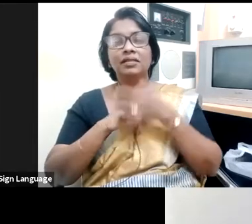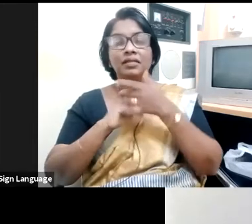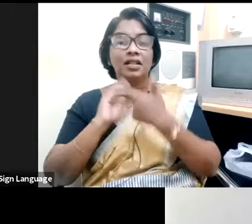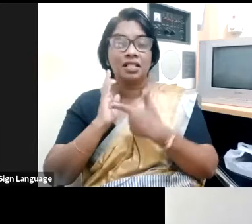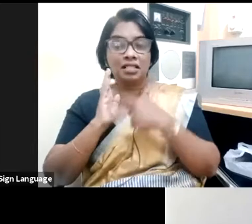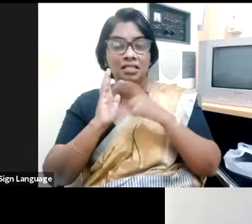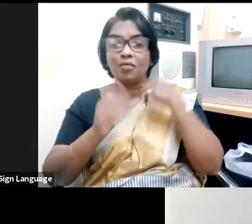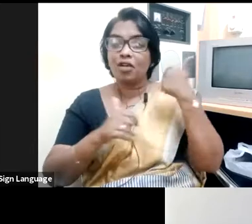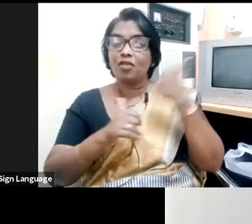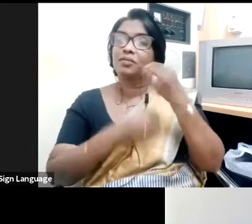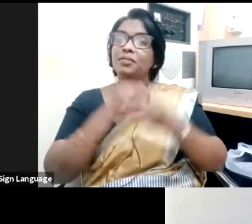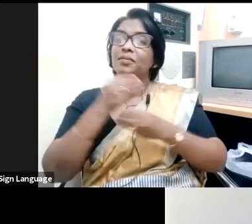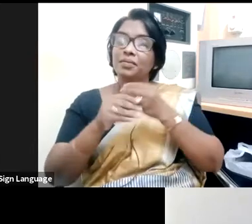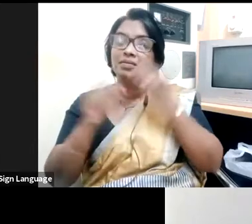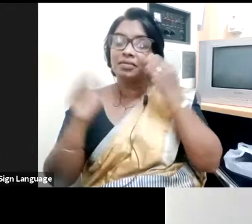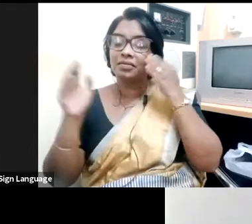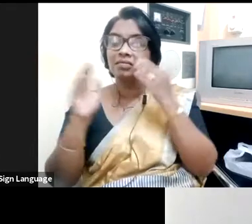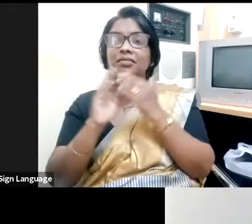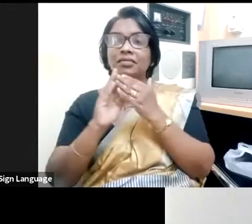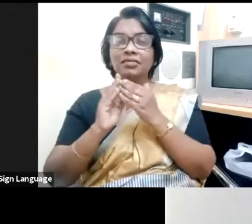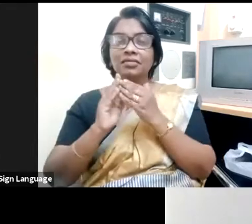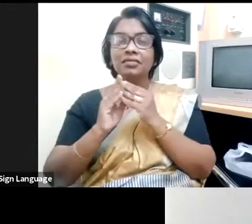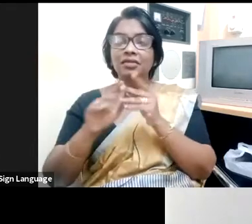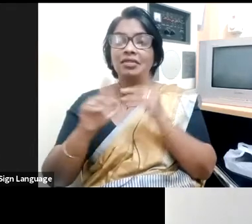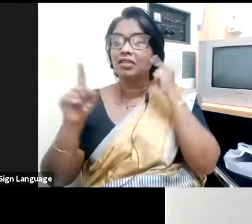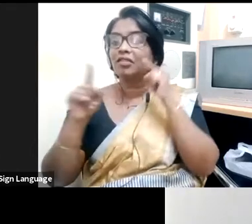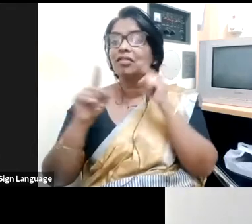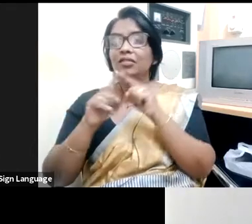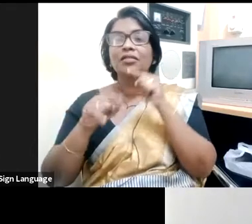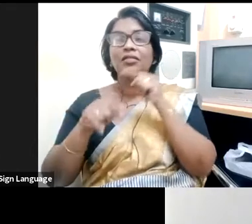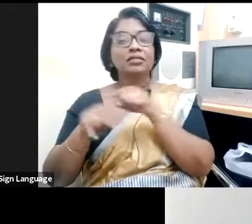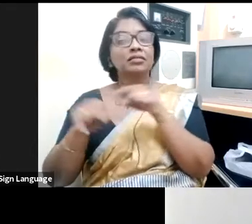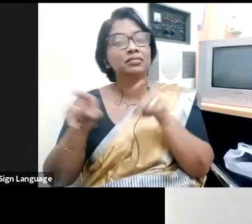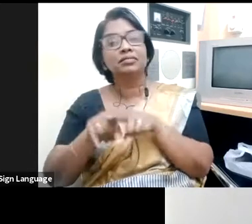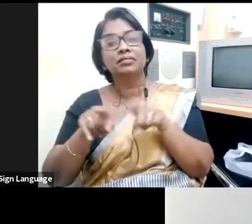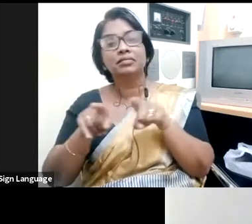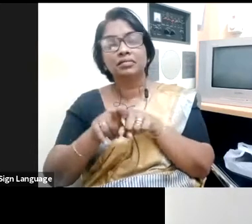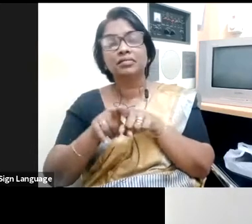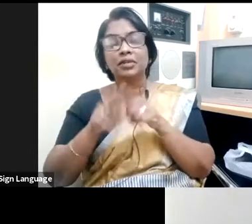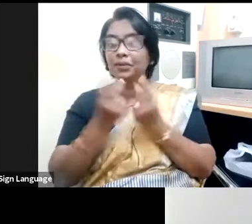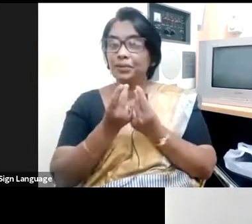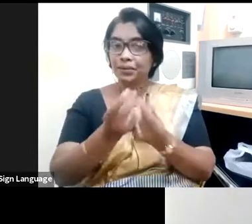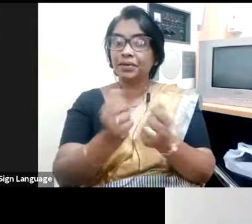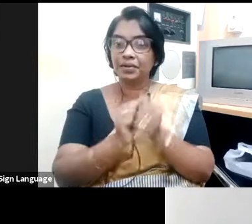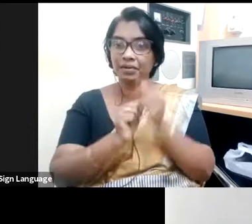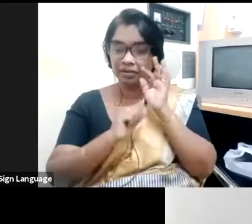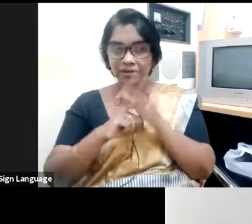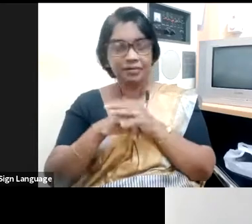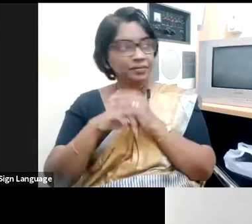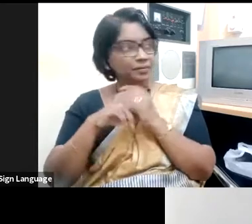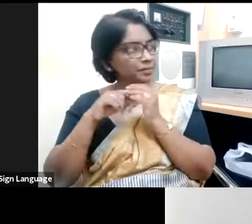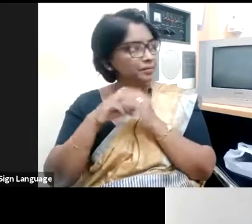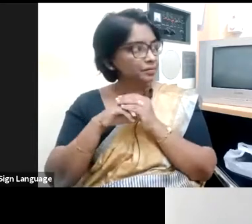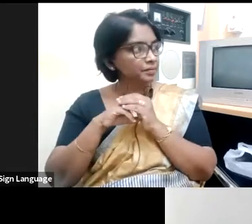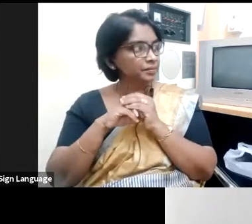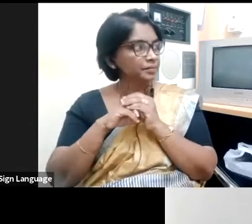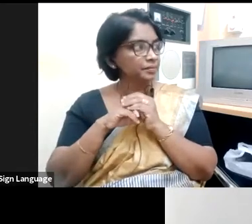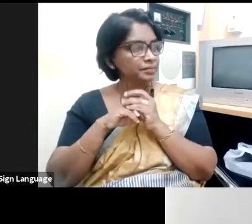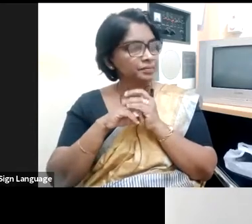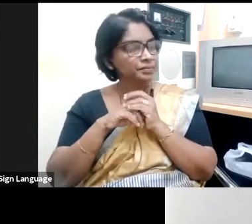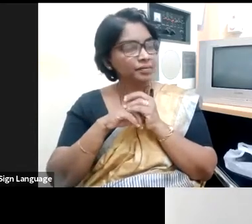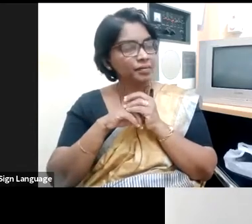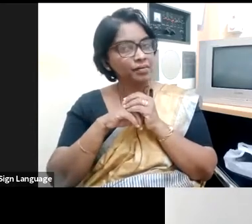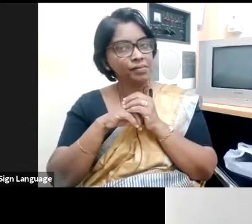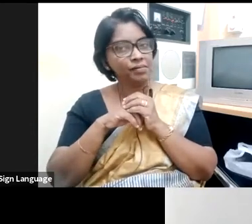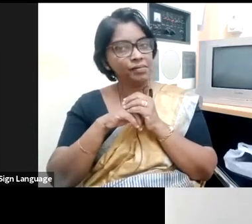way to accelerate SDGs. You said that, I couldn't have put it better. It's less than 9 years we have